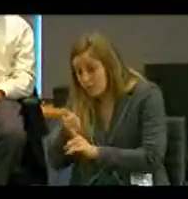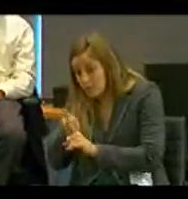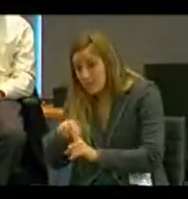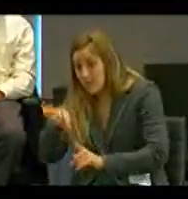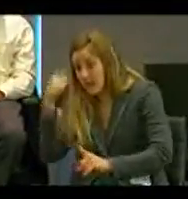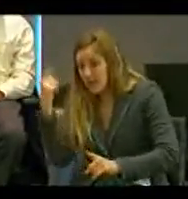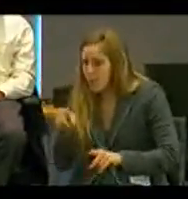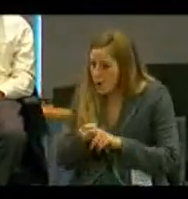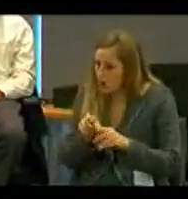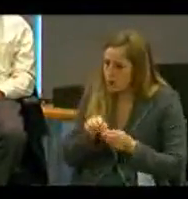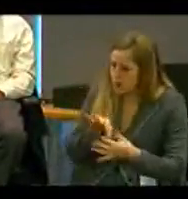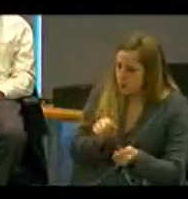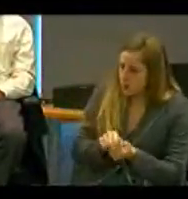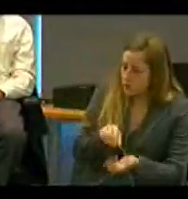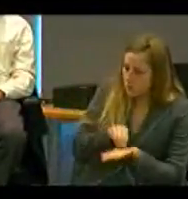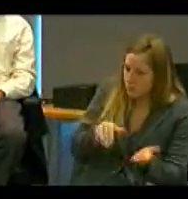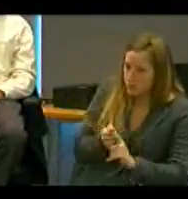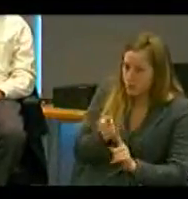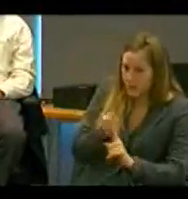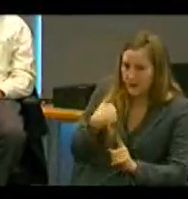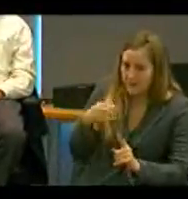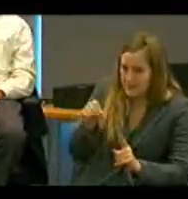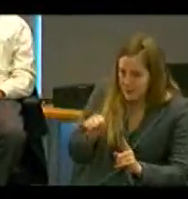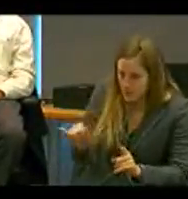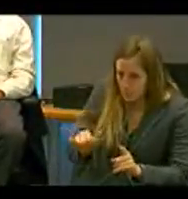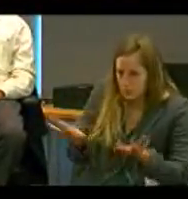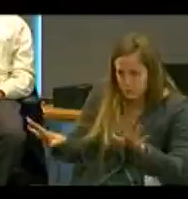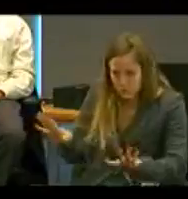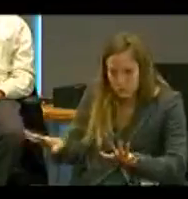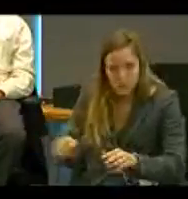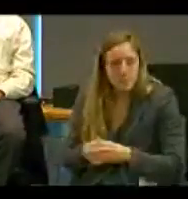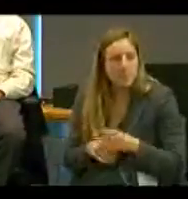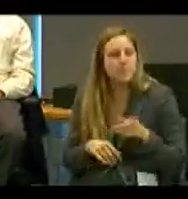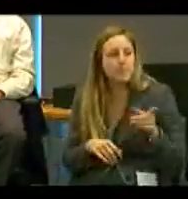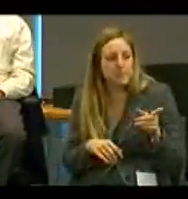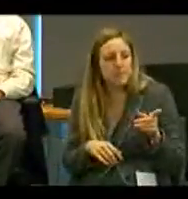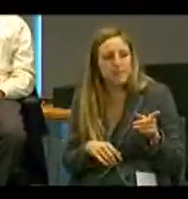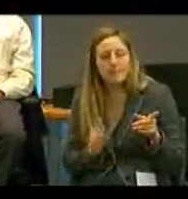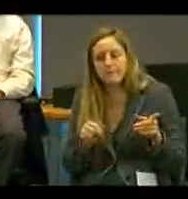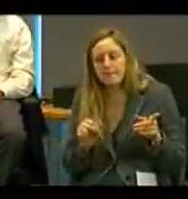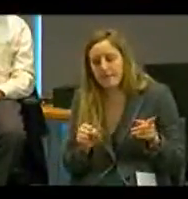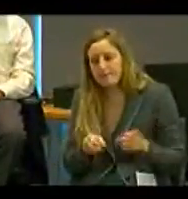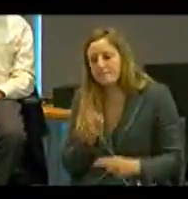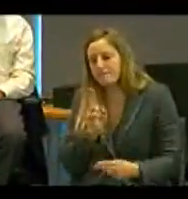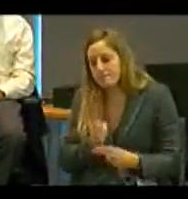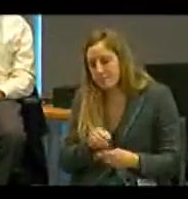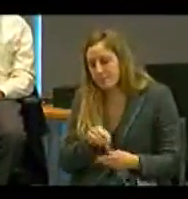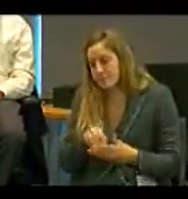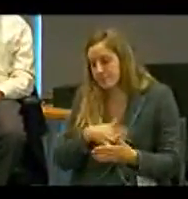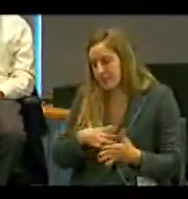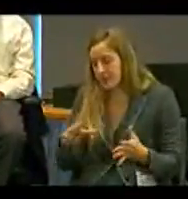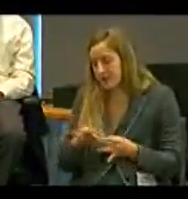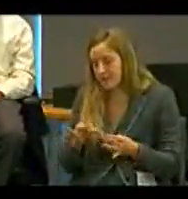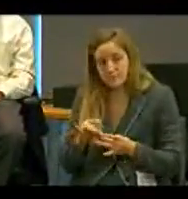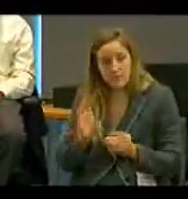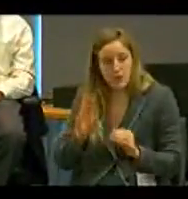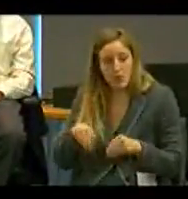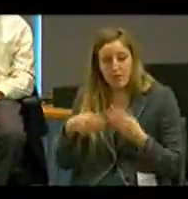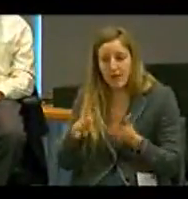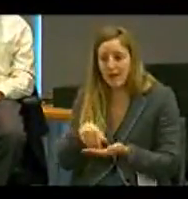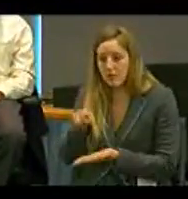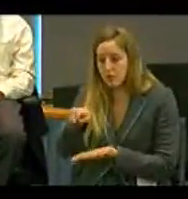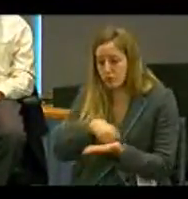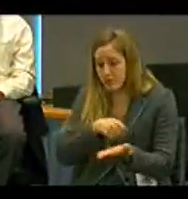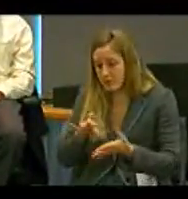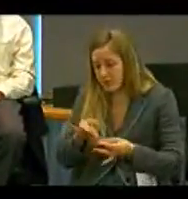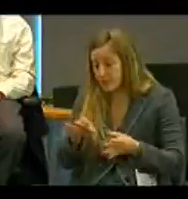two. Dr. Morris, thank you. Yes, I mentioned in my comments, and it's provided in the written statement,